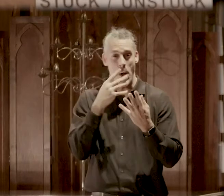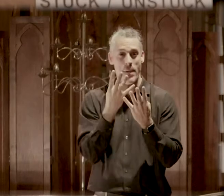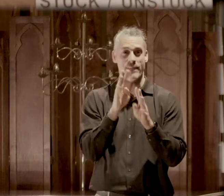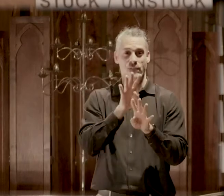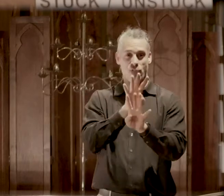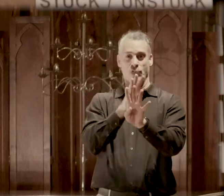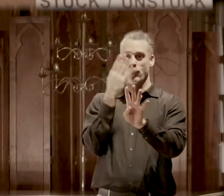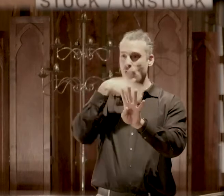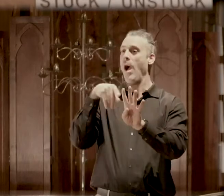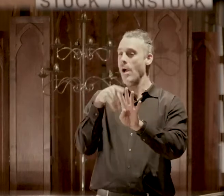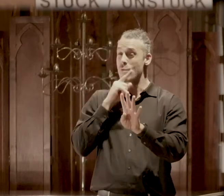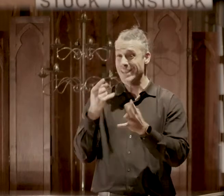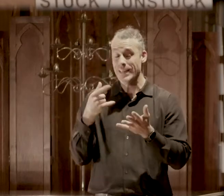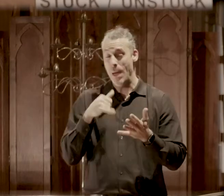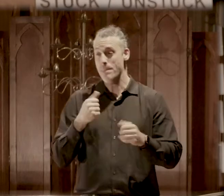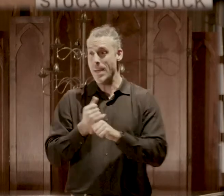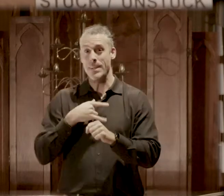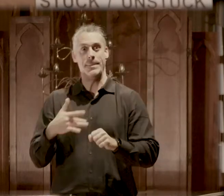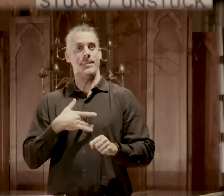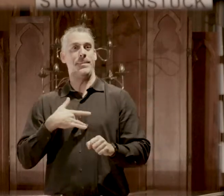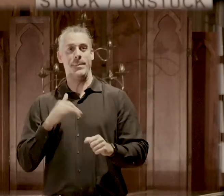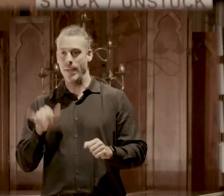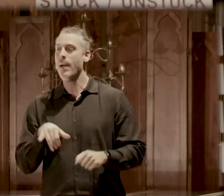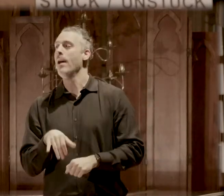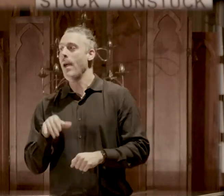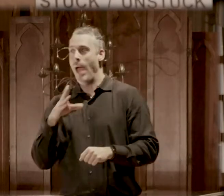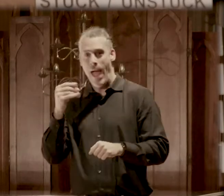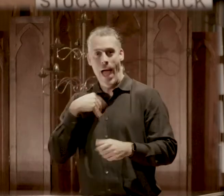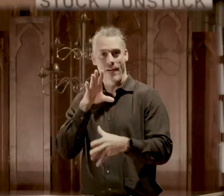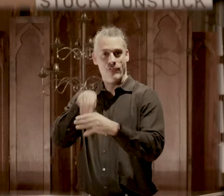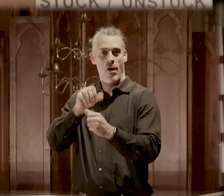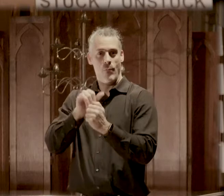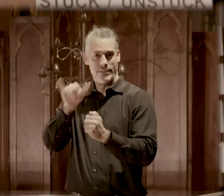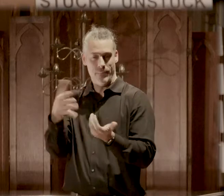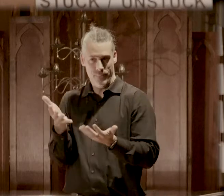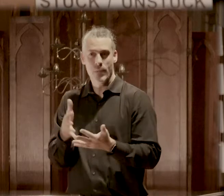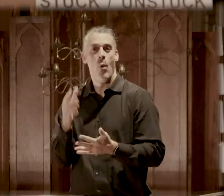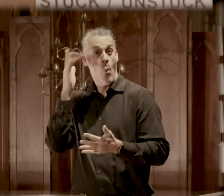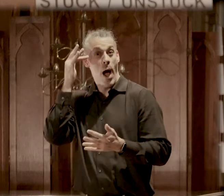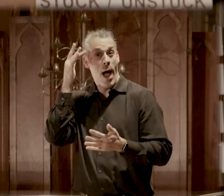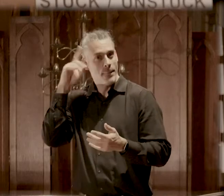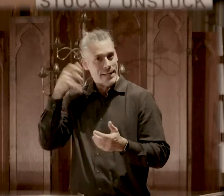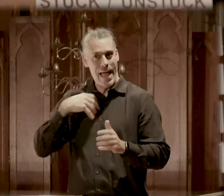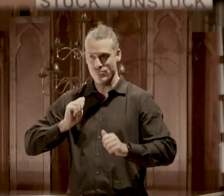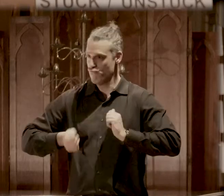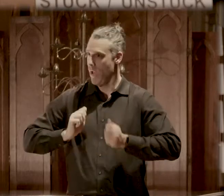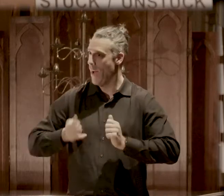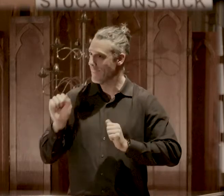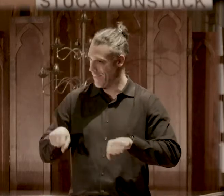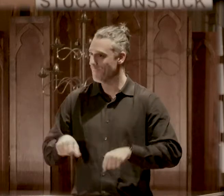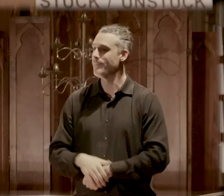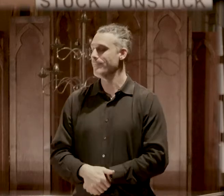it's still beautiful music, and it was a beautiful movement. And I got to be a part of that because I could play